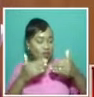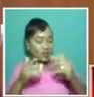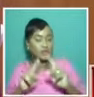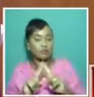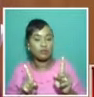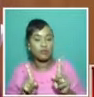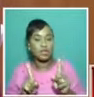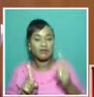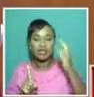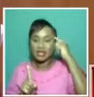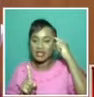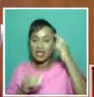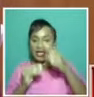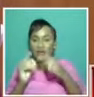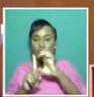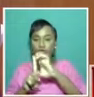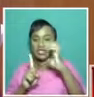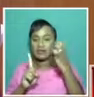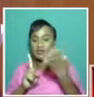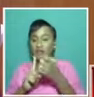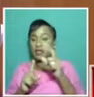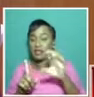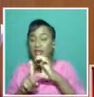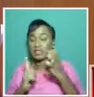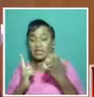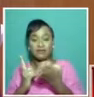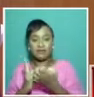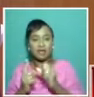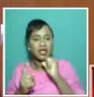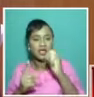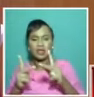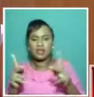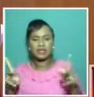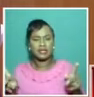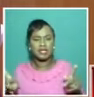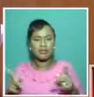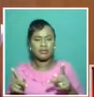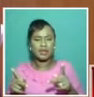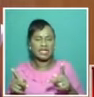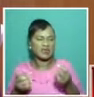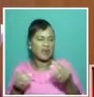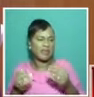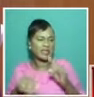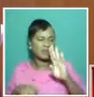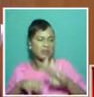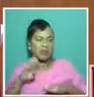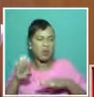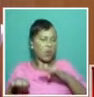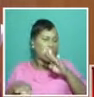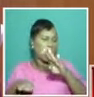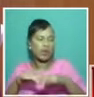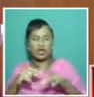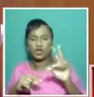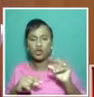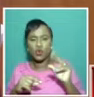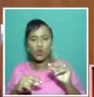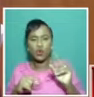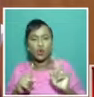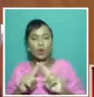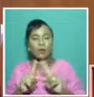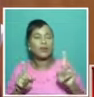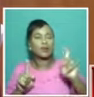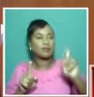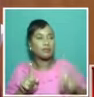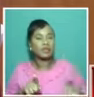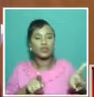environment. That environment is not a place with heavy pedestrian traffic per se, right? But we must also understand